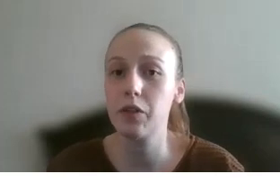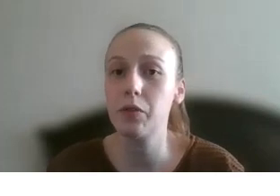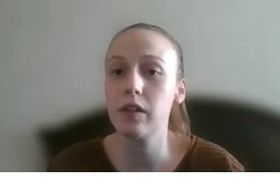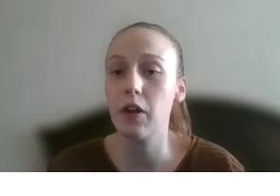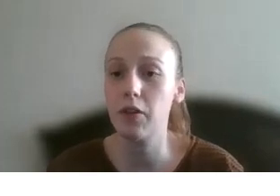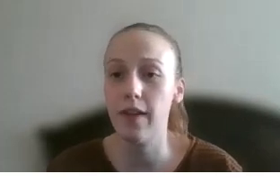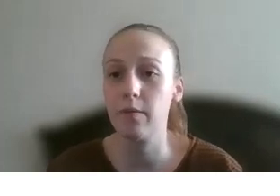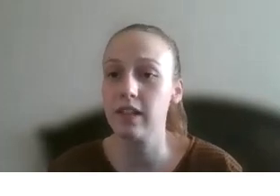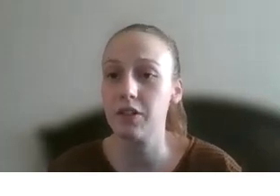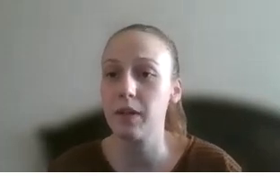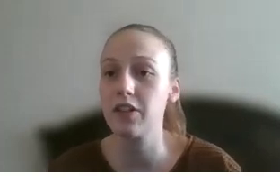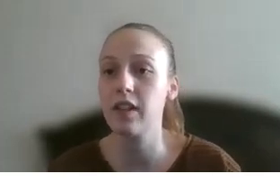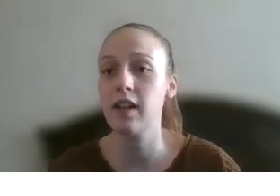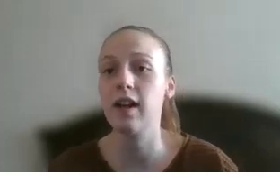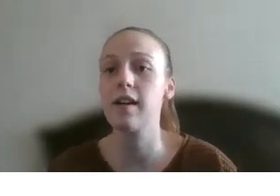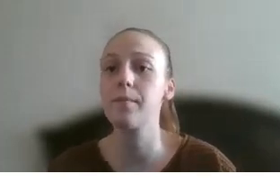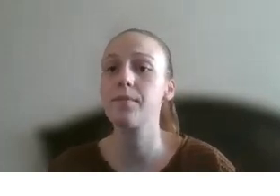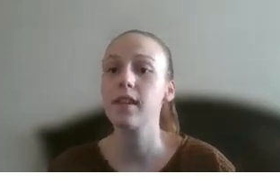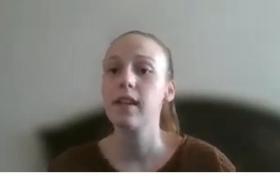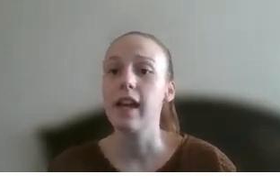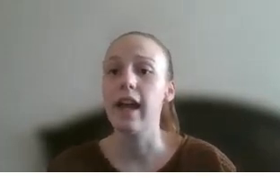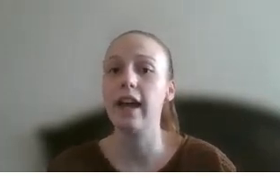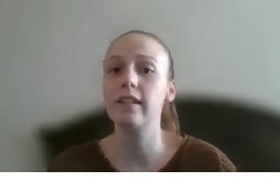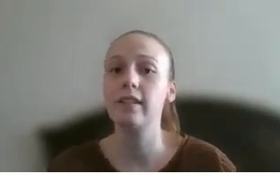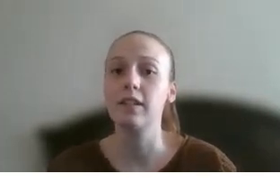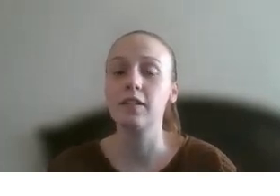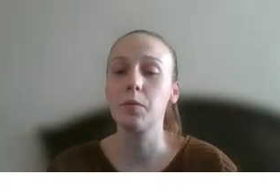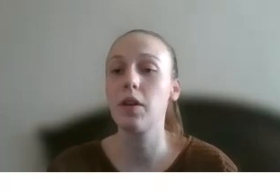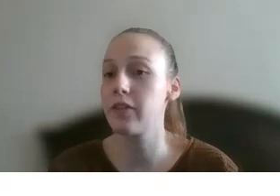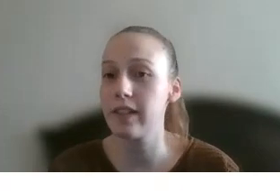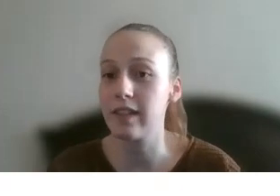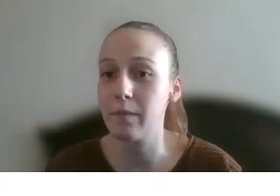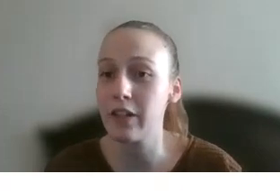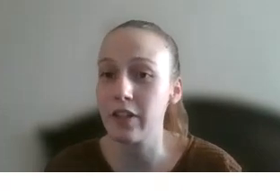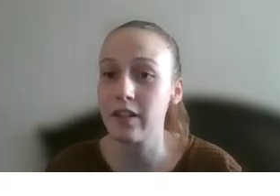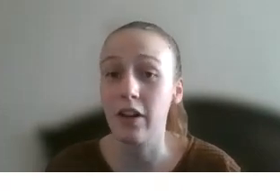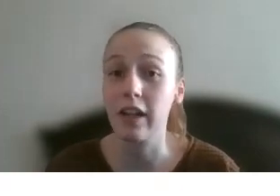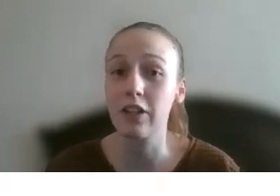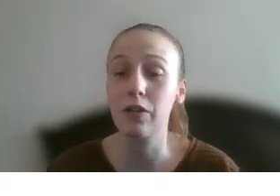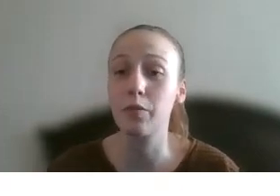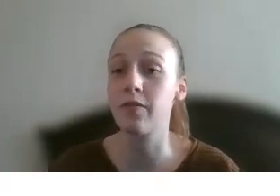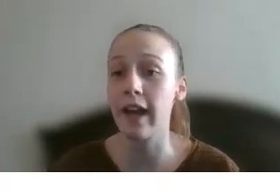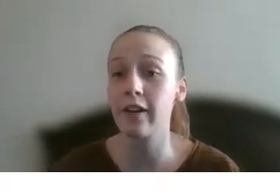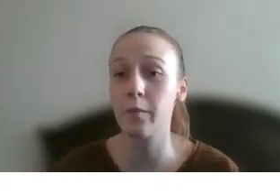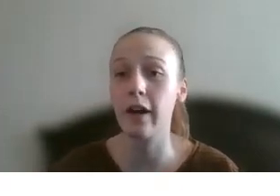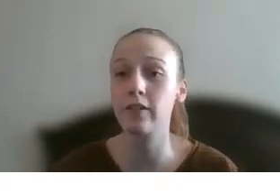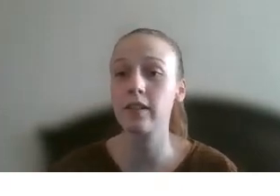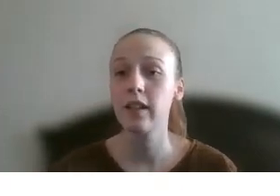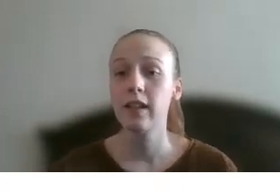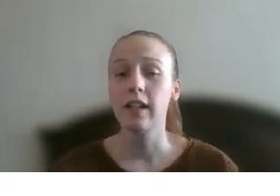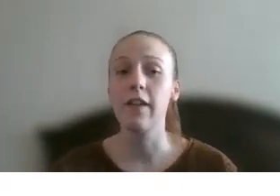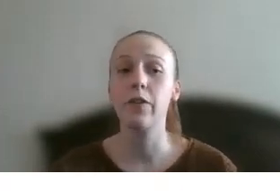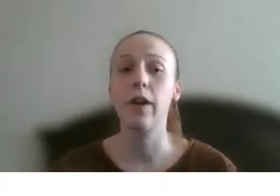important to know the family situation. And it's one of the reasons I mentioned talking to the provider